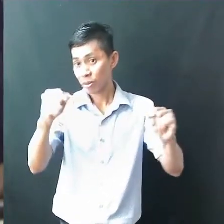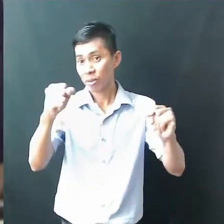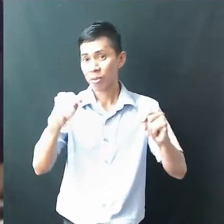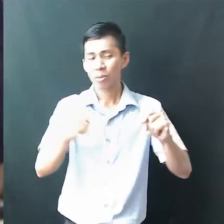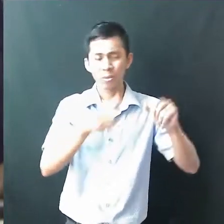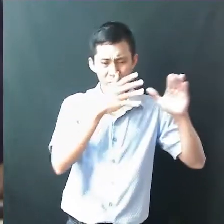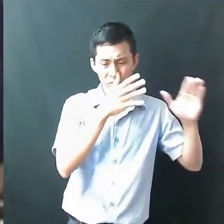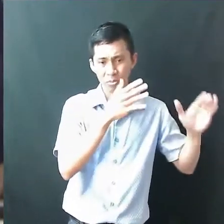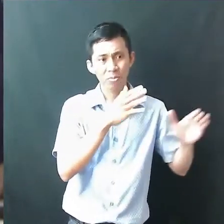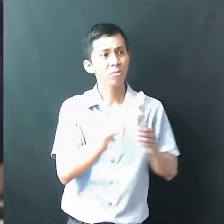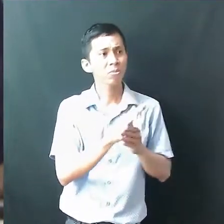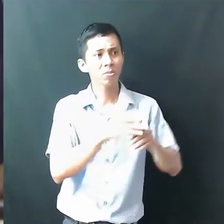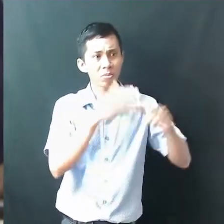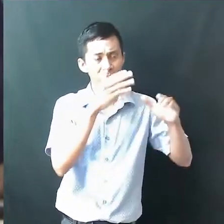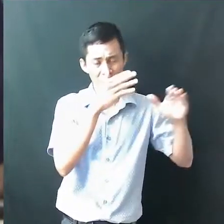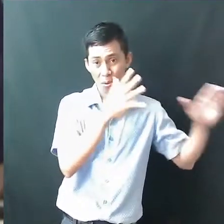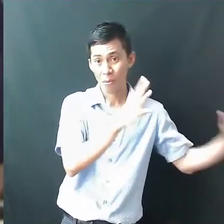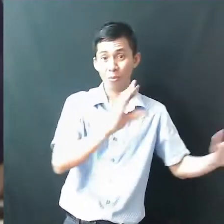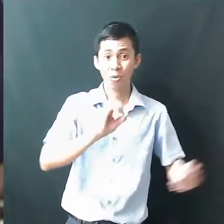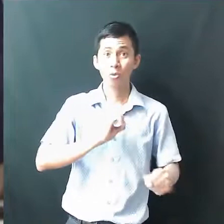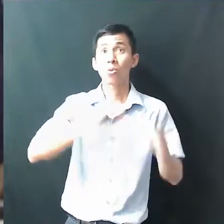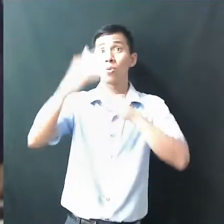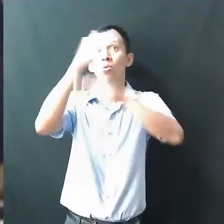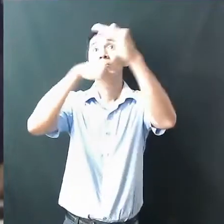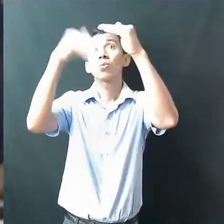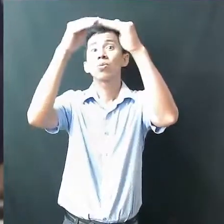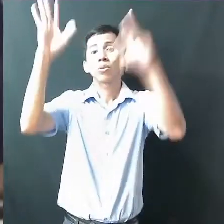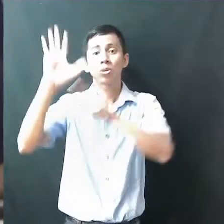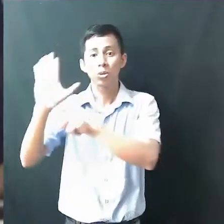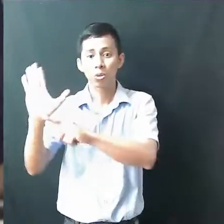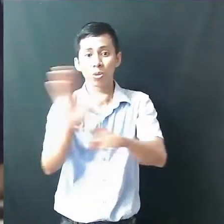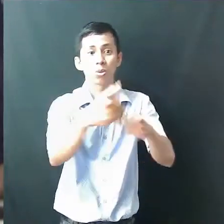Denied himself and he made my heart his